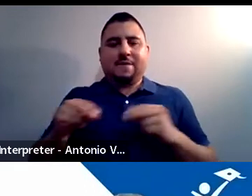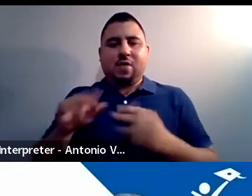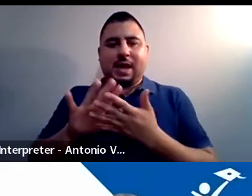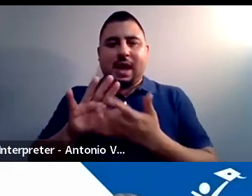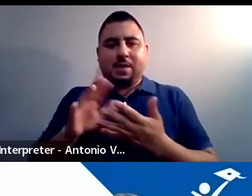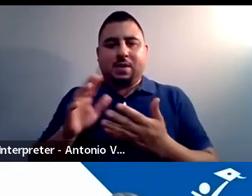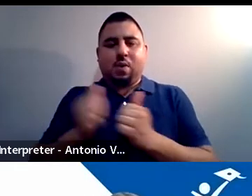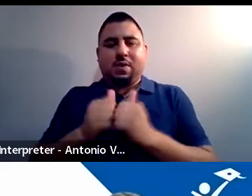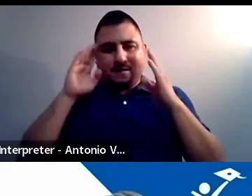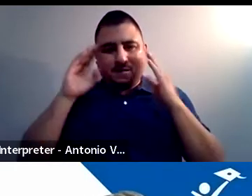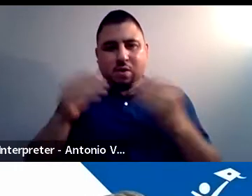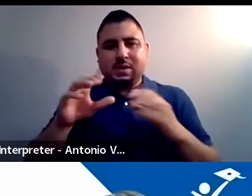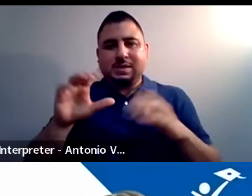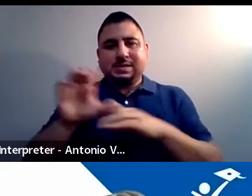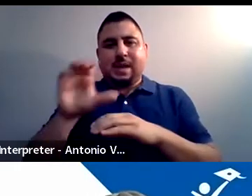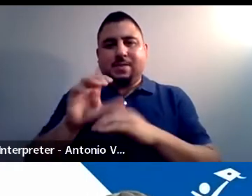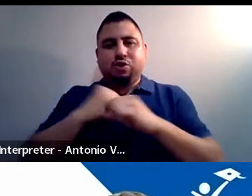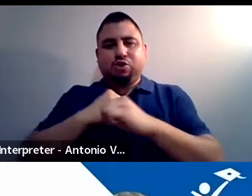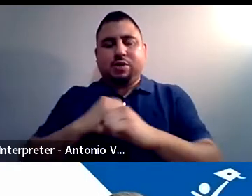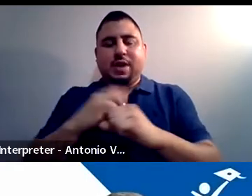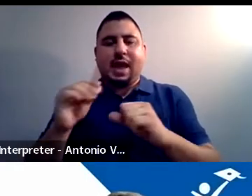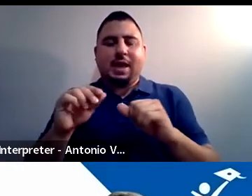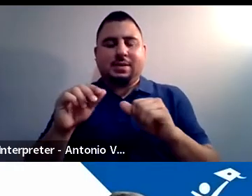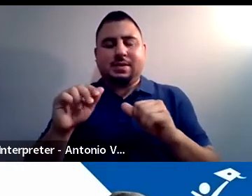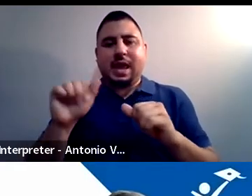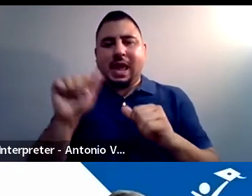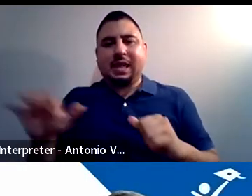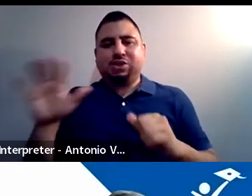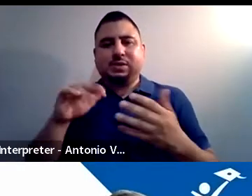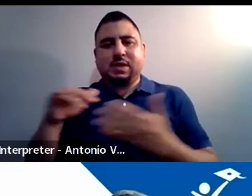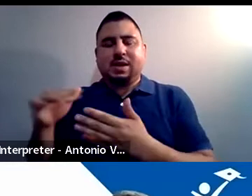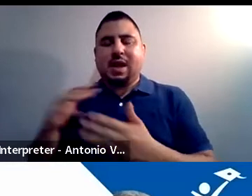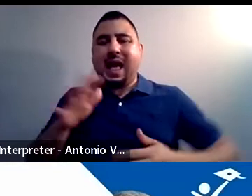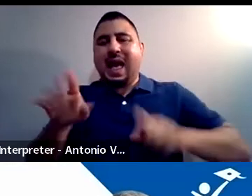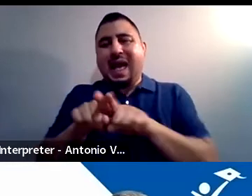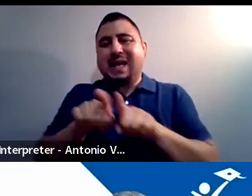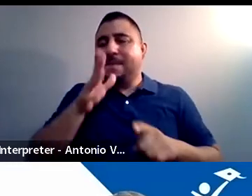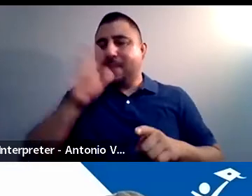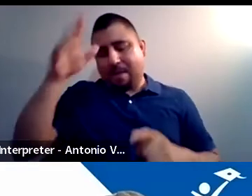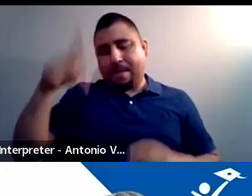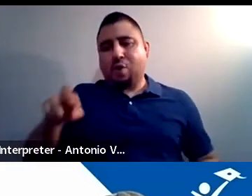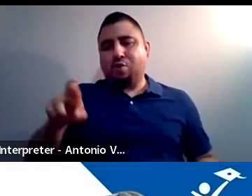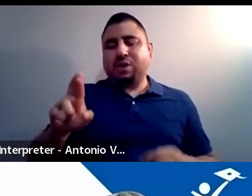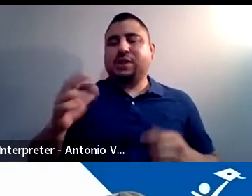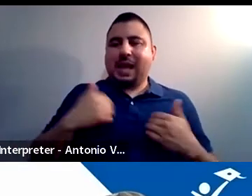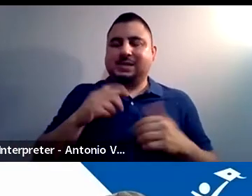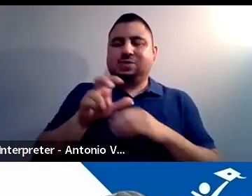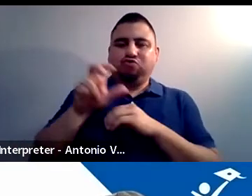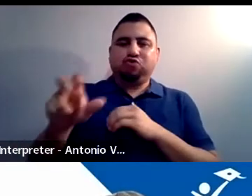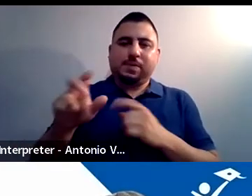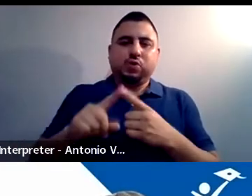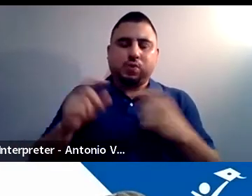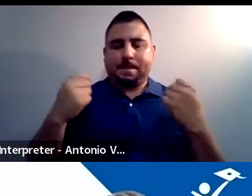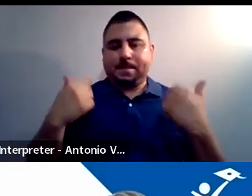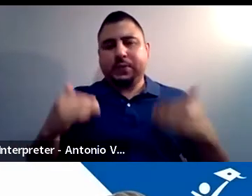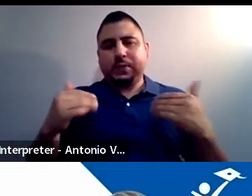Academy with a focus in cybersecurity and Asian studies. As a parent, I am here to tell you that Pointer Ridge has contributed